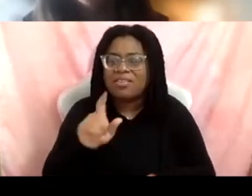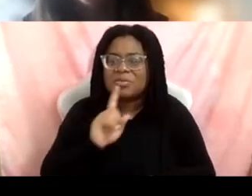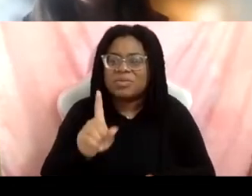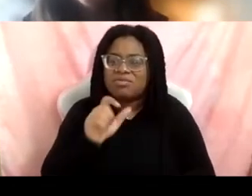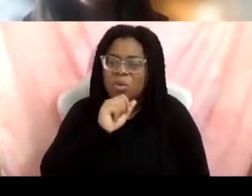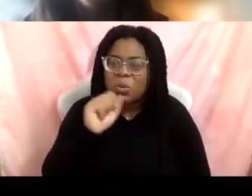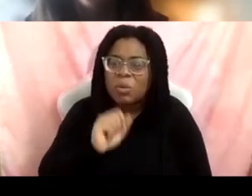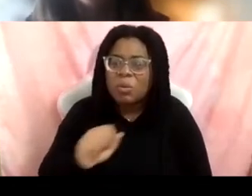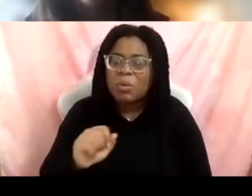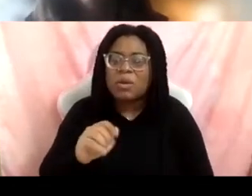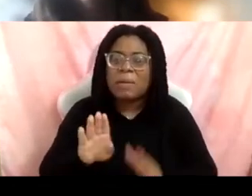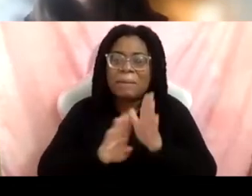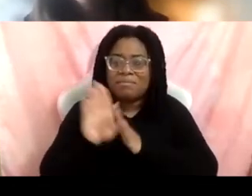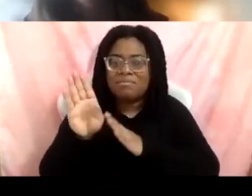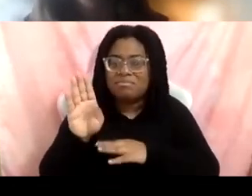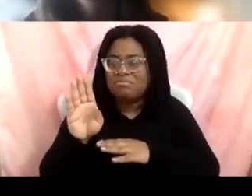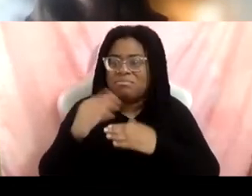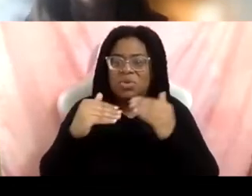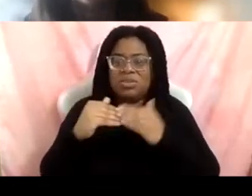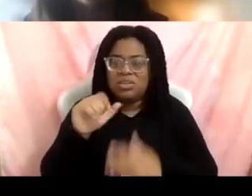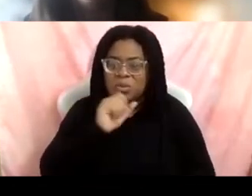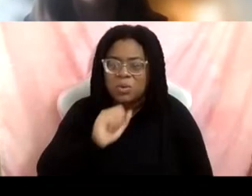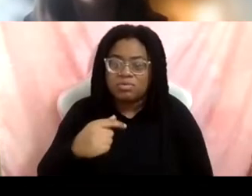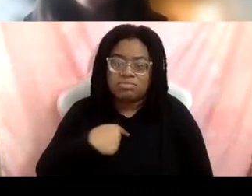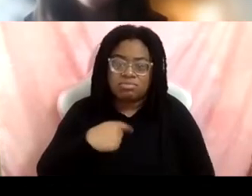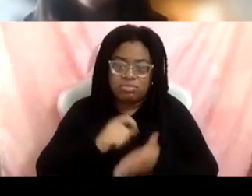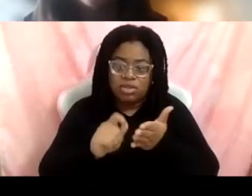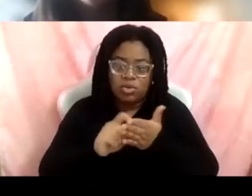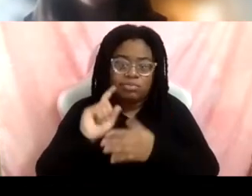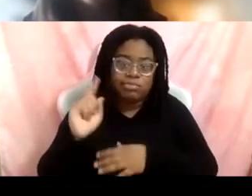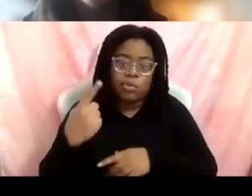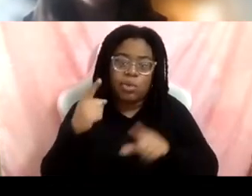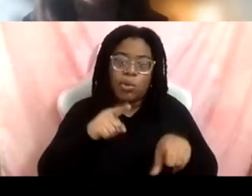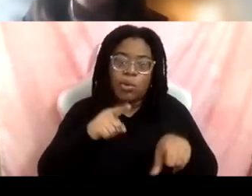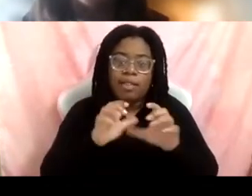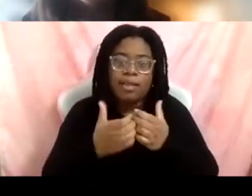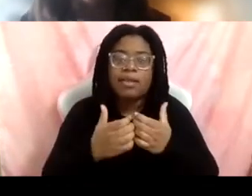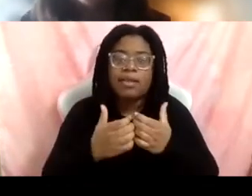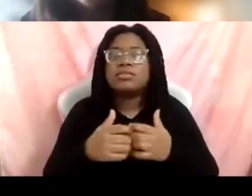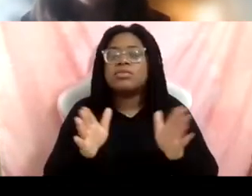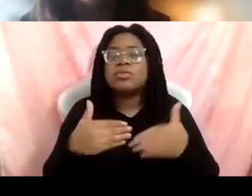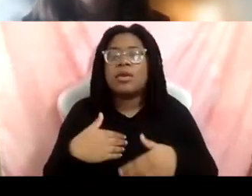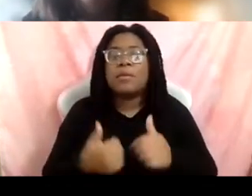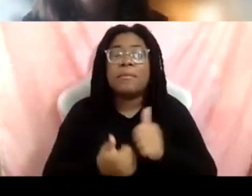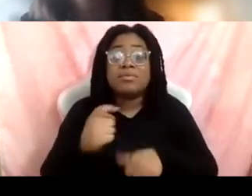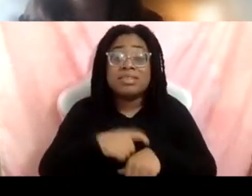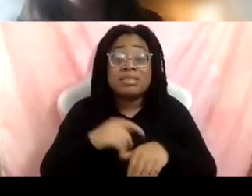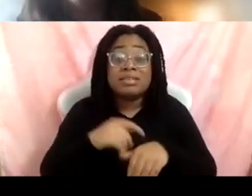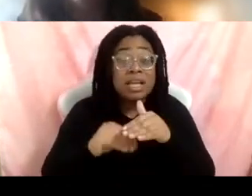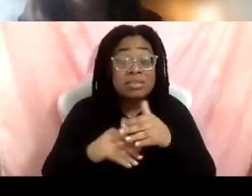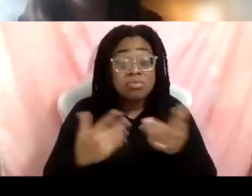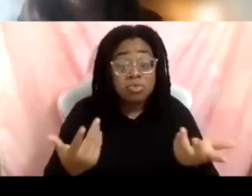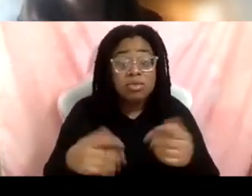like the buildings are old. And I was just a writer, so I just went into classrooms, and most of the time they were accessible. And there was